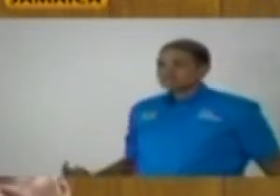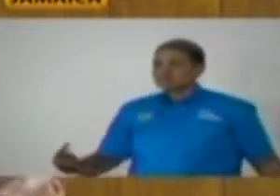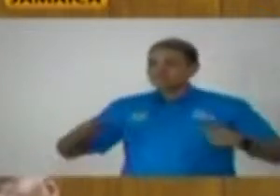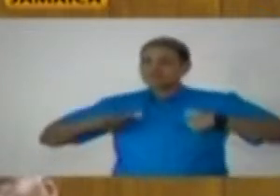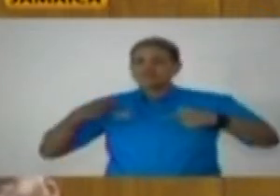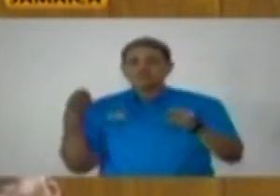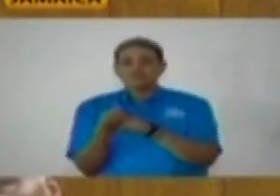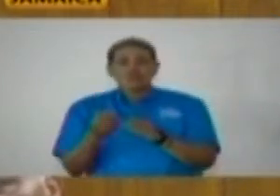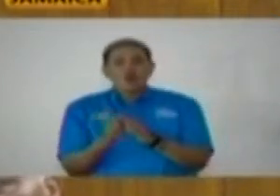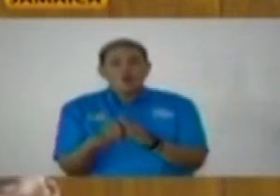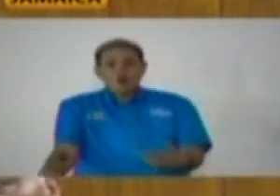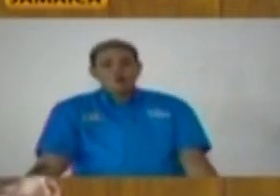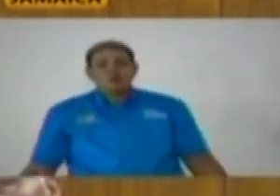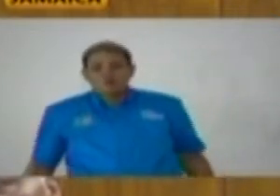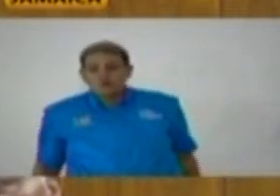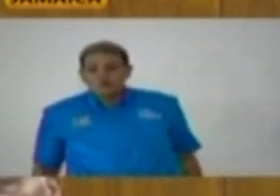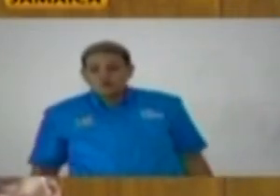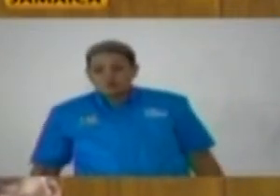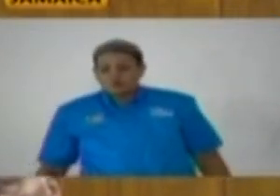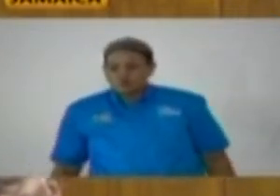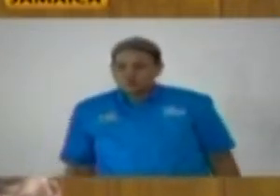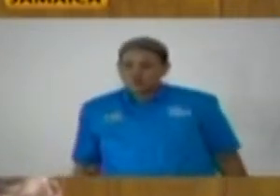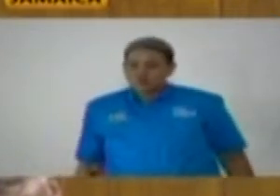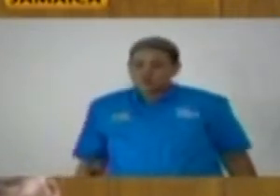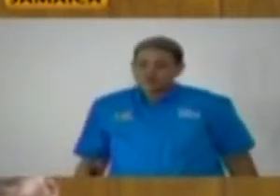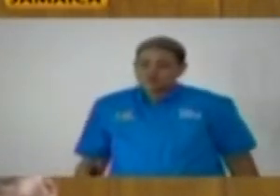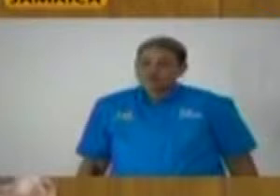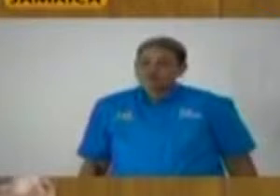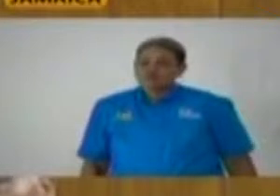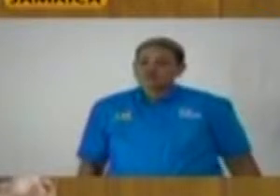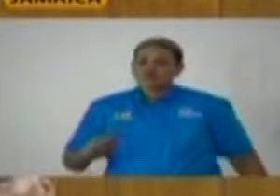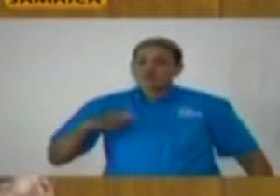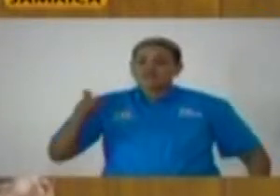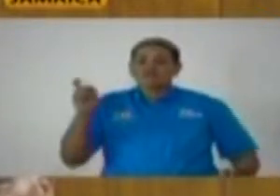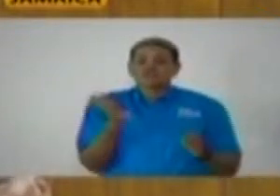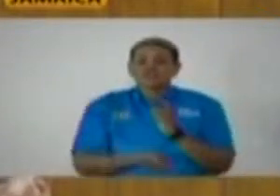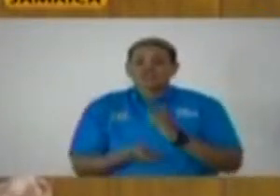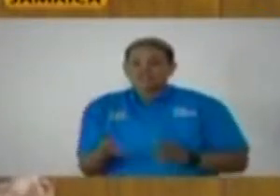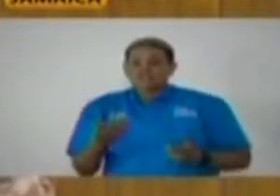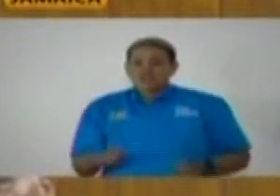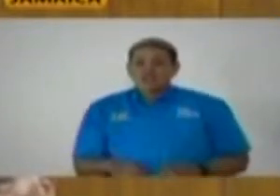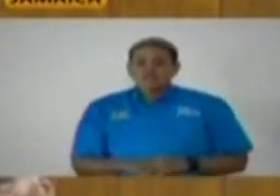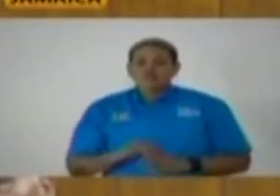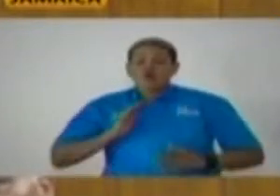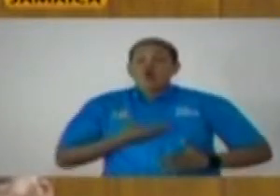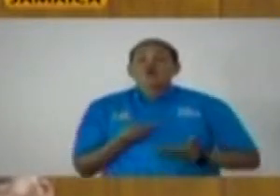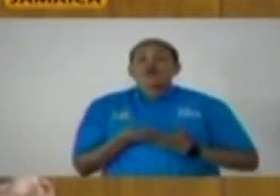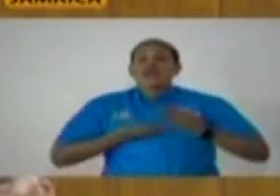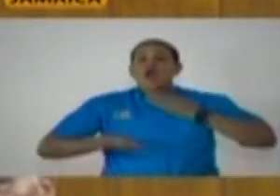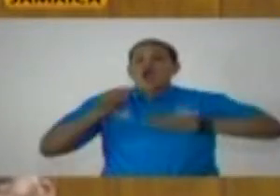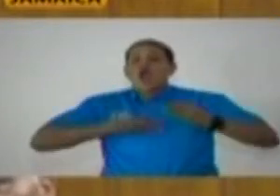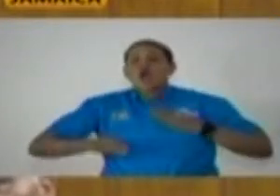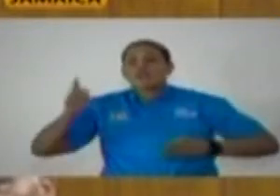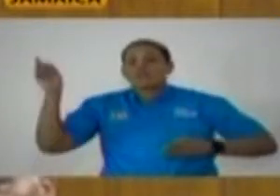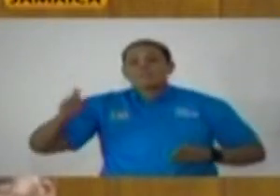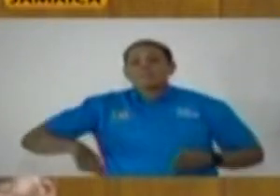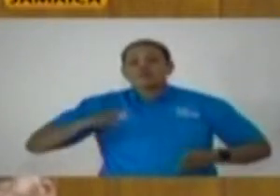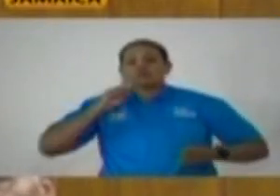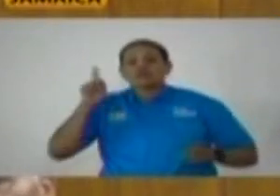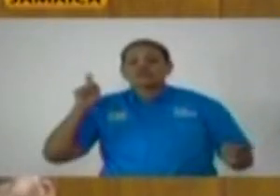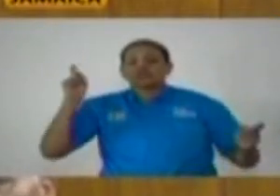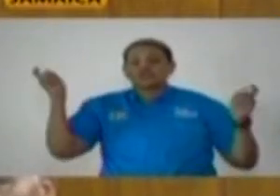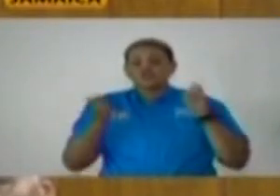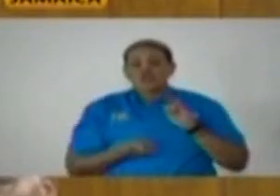those gains. So, Madam Speaker, we have to change course. Our economy must be